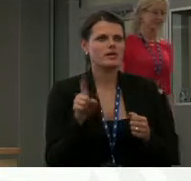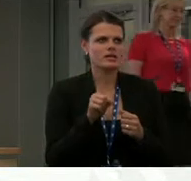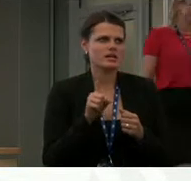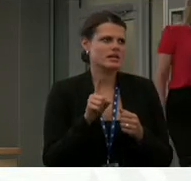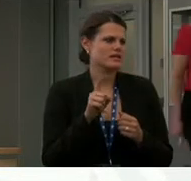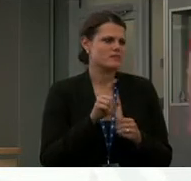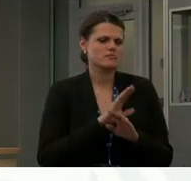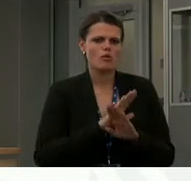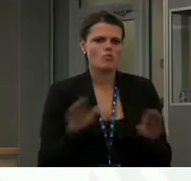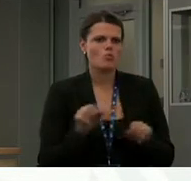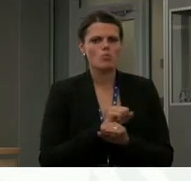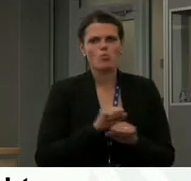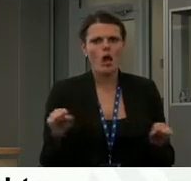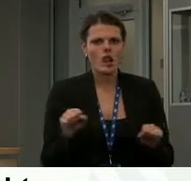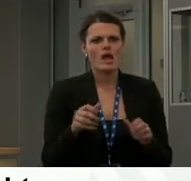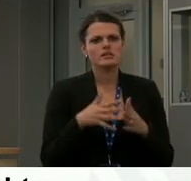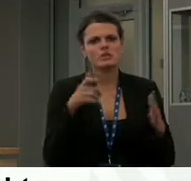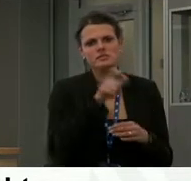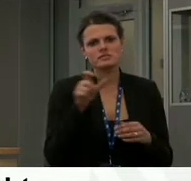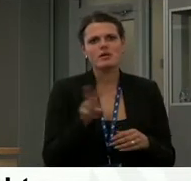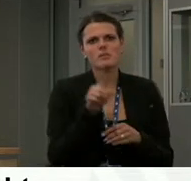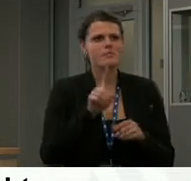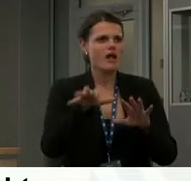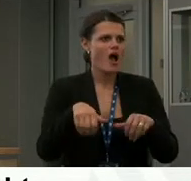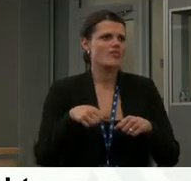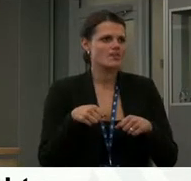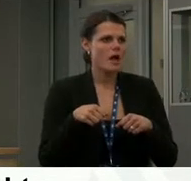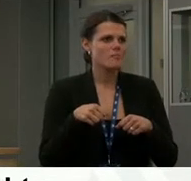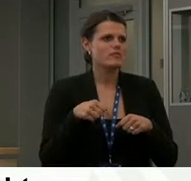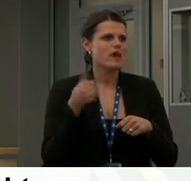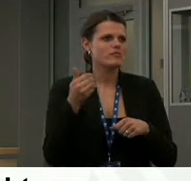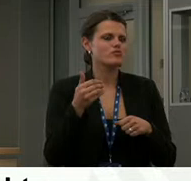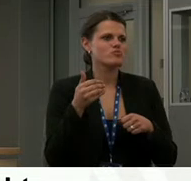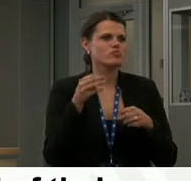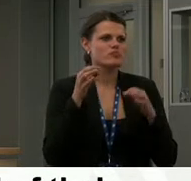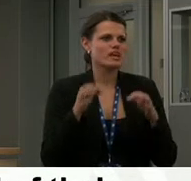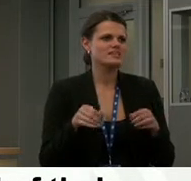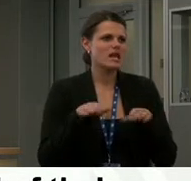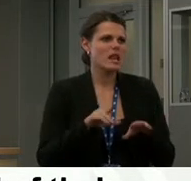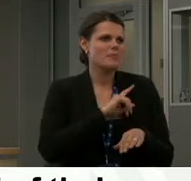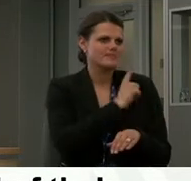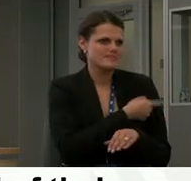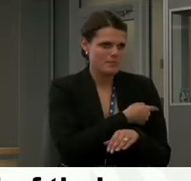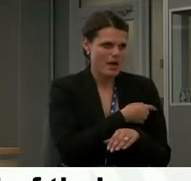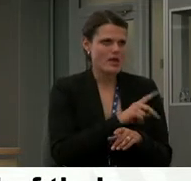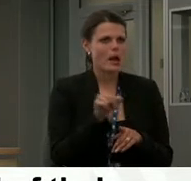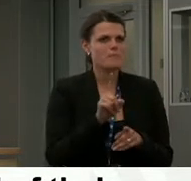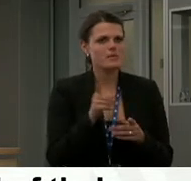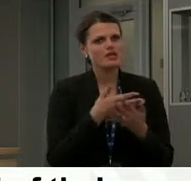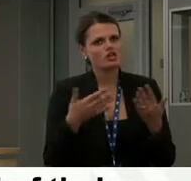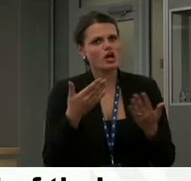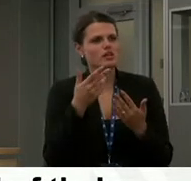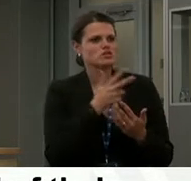to many people who have been deprived of their legal capacity on the basis of an intellectual or psychosocial disability.